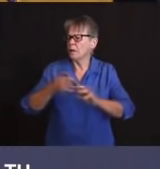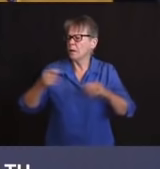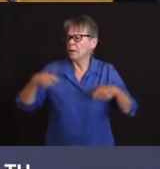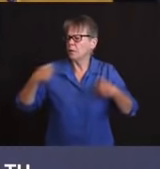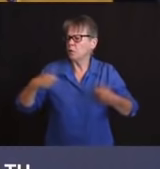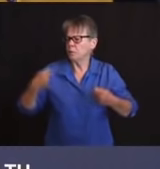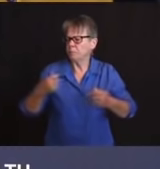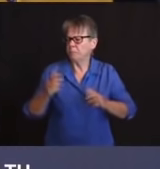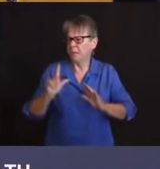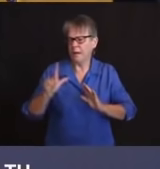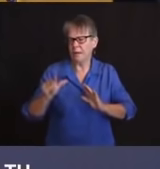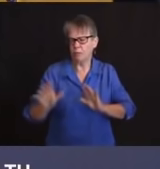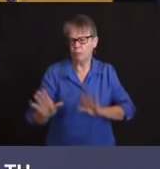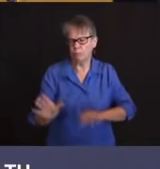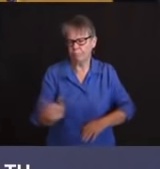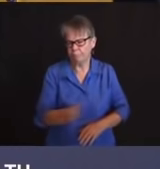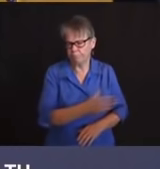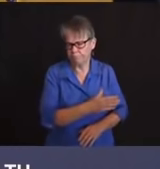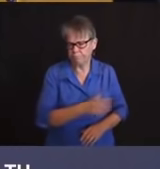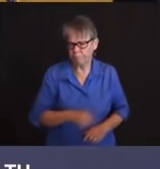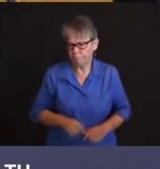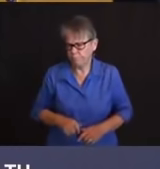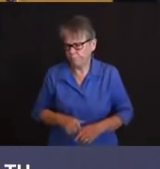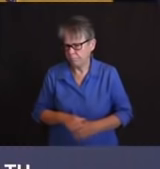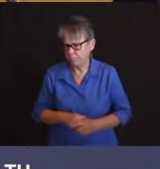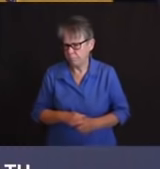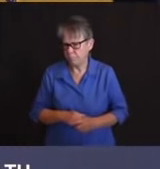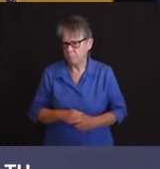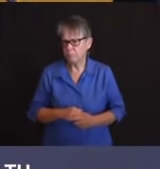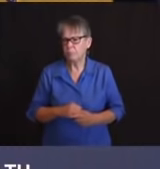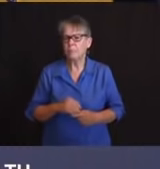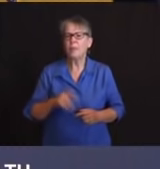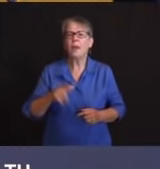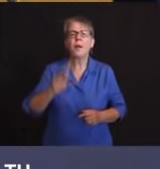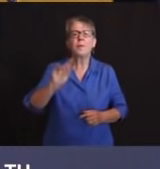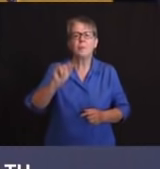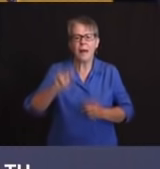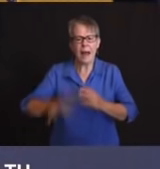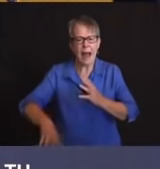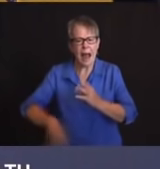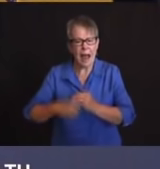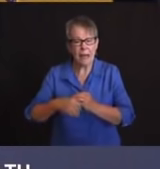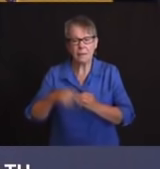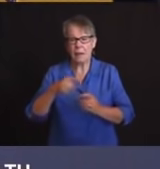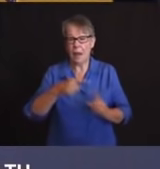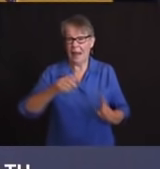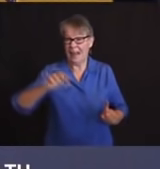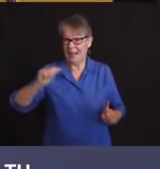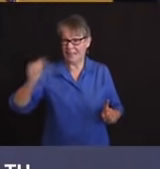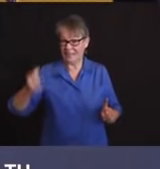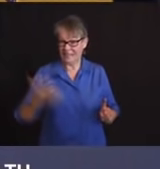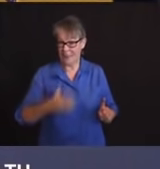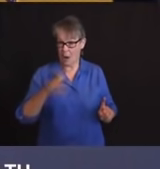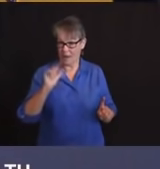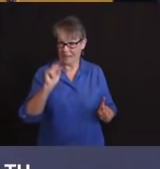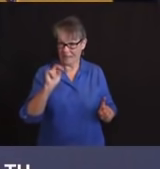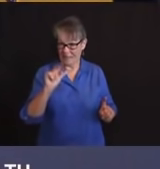should have mentioned. You have to be seated at your table while you're drinking. I think that's true in any of these, right? You